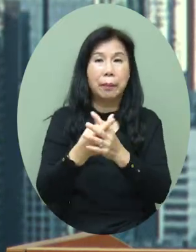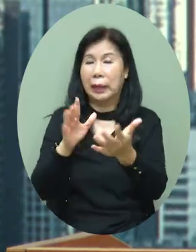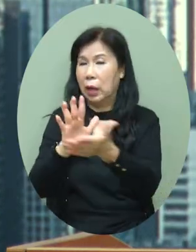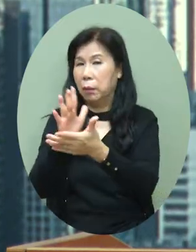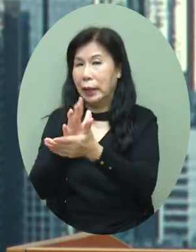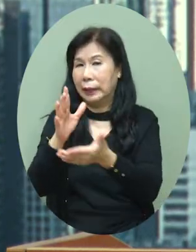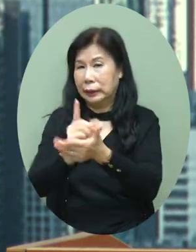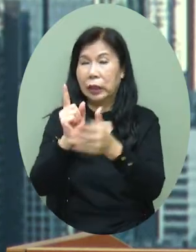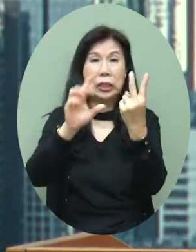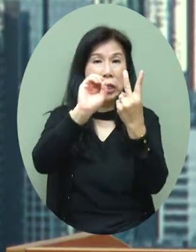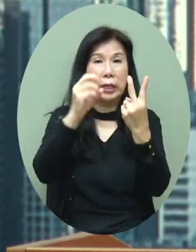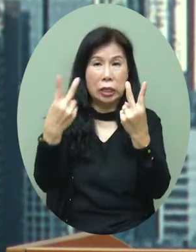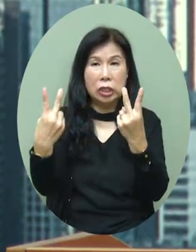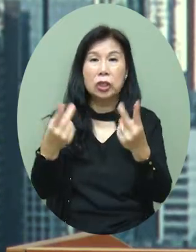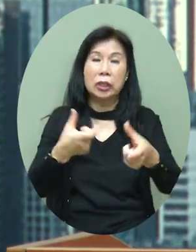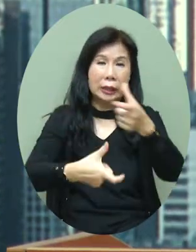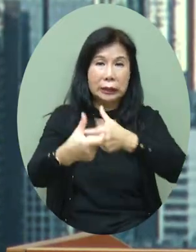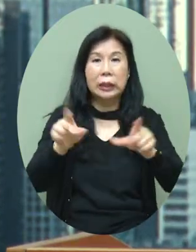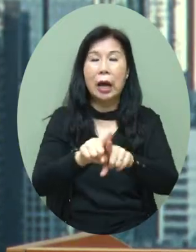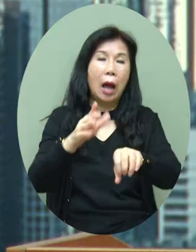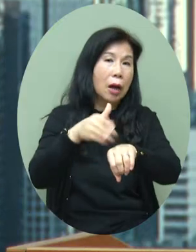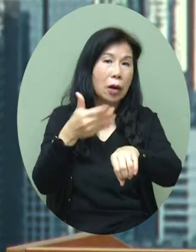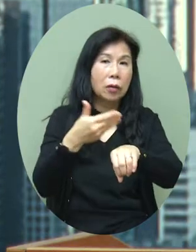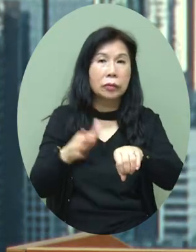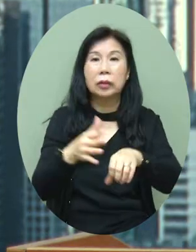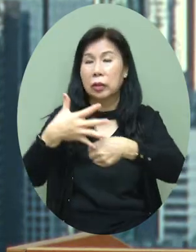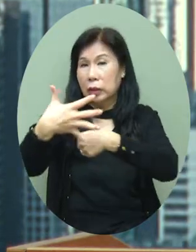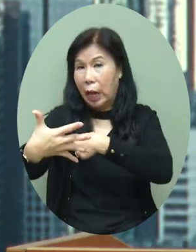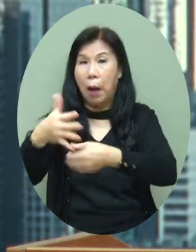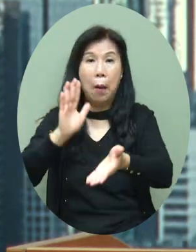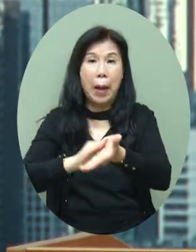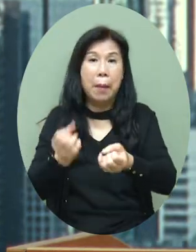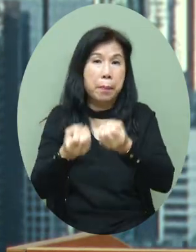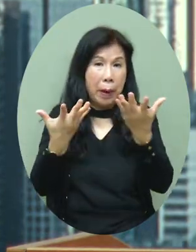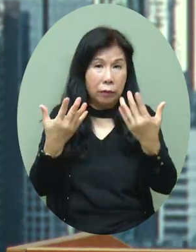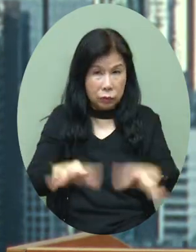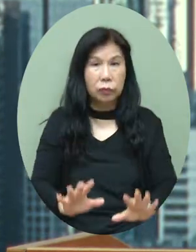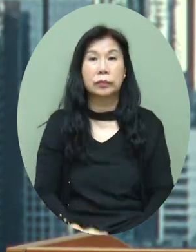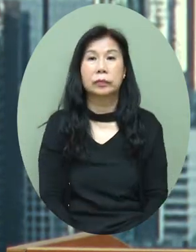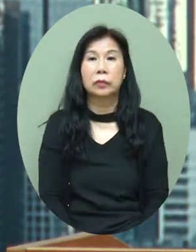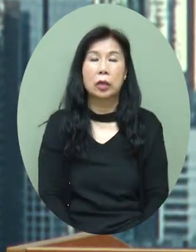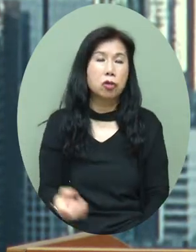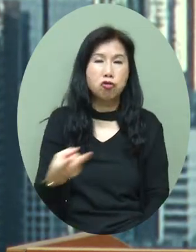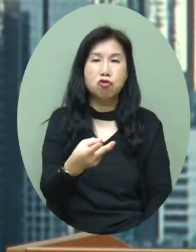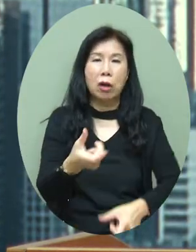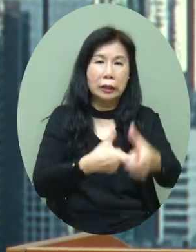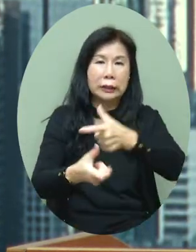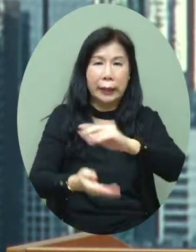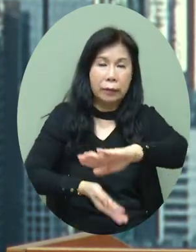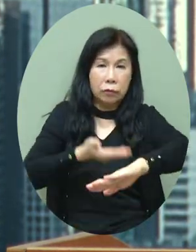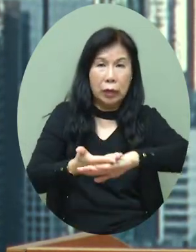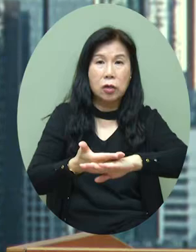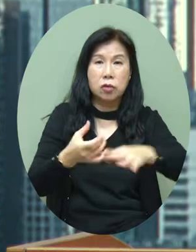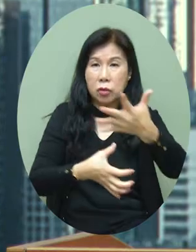just recovering from the fifth wave of the epidemic. There has been improvements in recent months, but whether